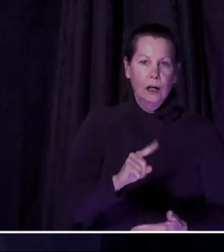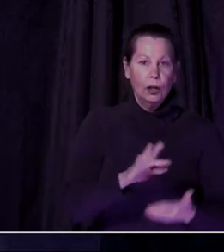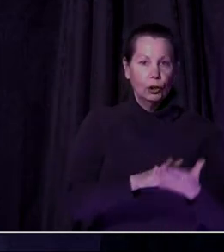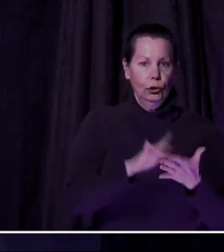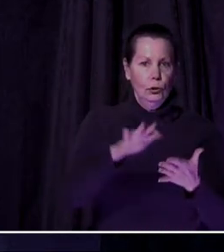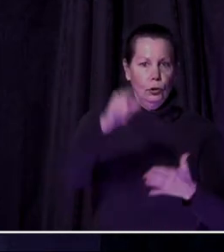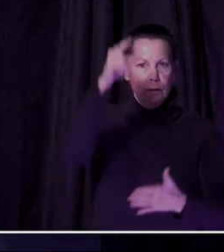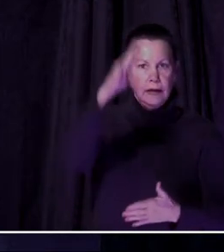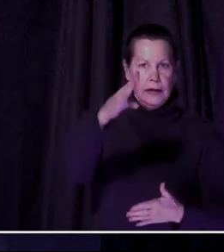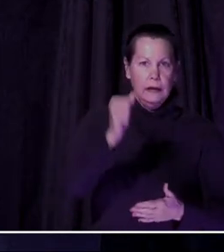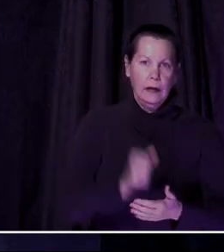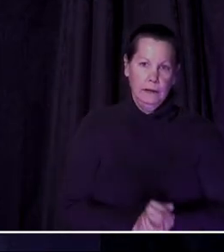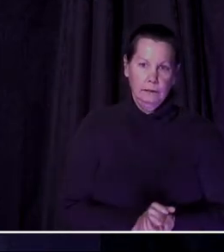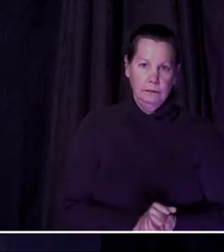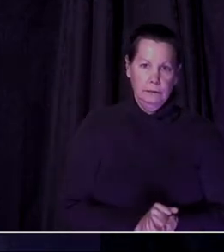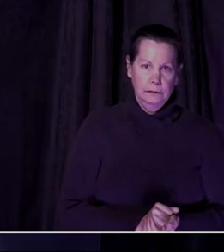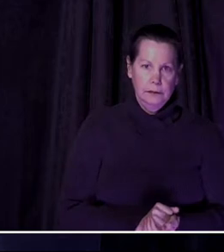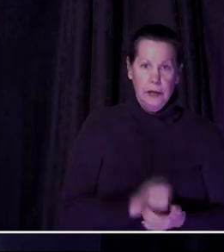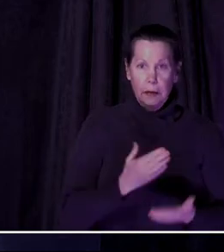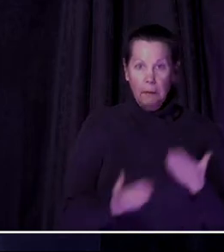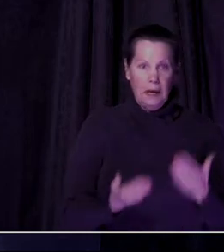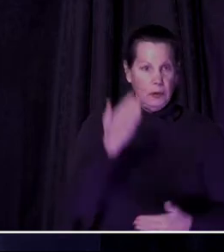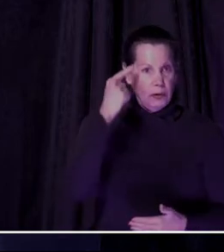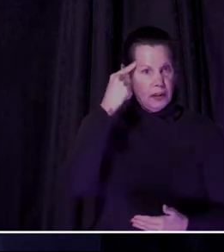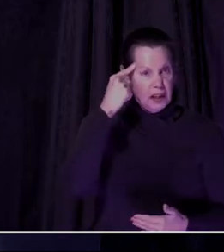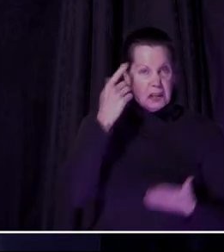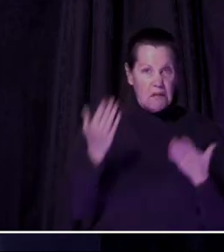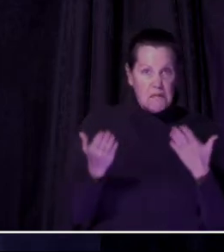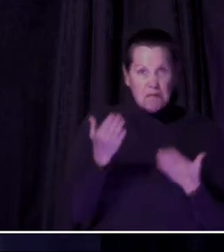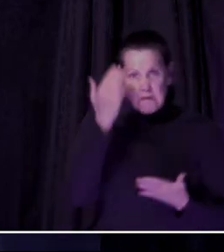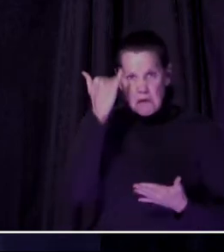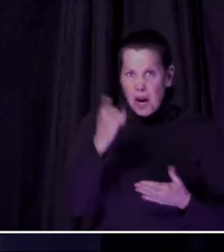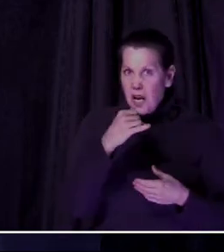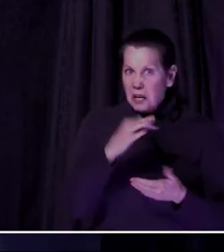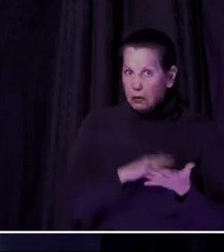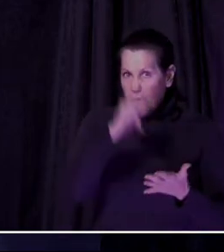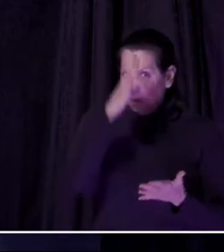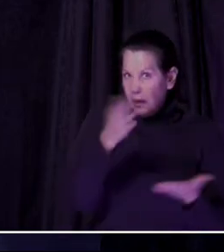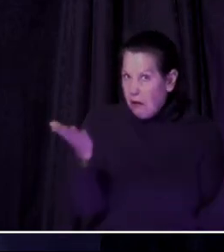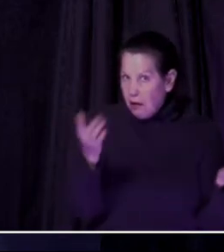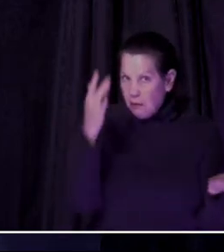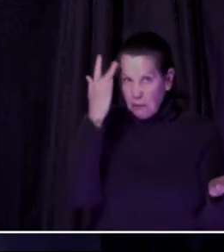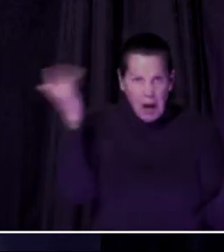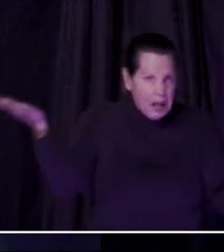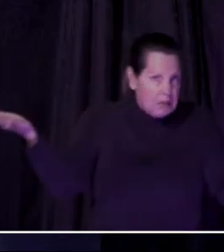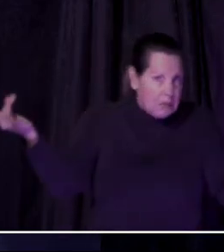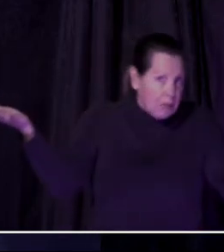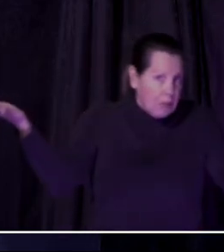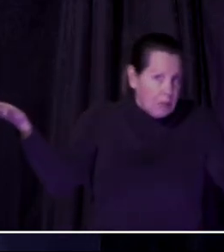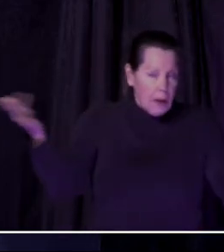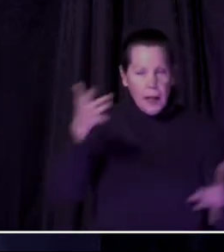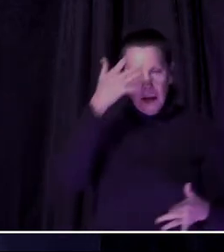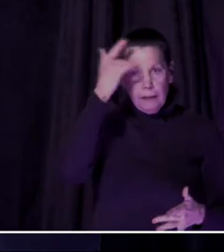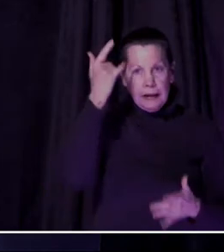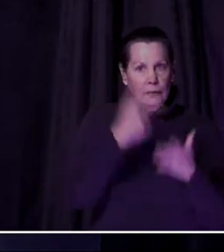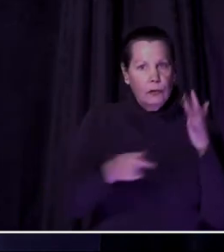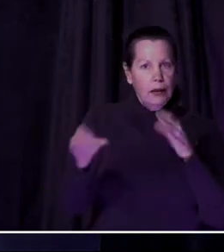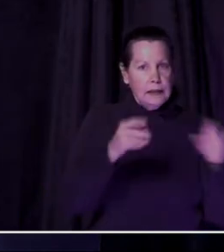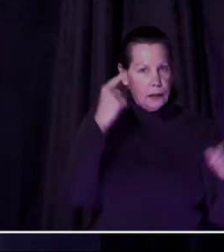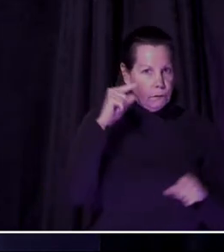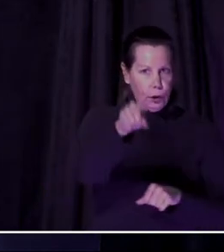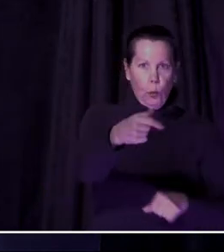glorify God. You may be thinking, why should we glorify him? Why? Well, because of what he's done for